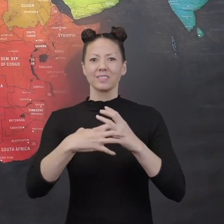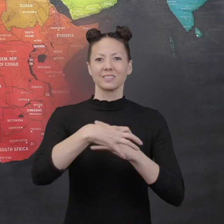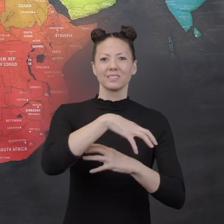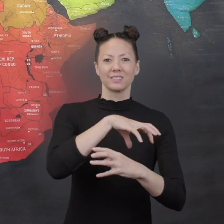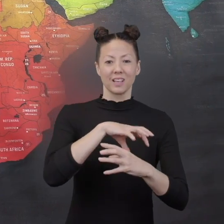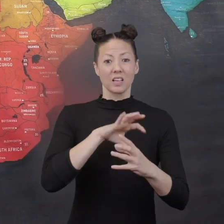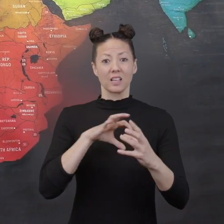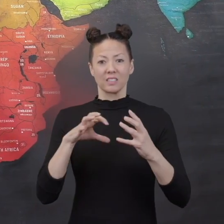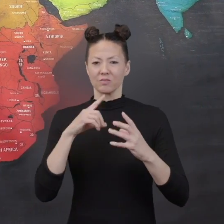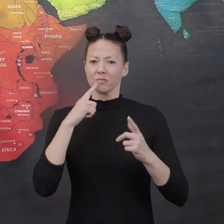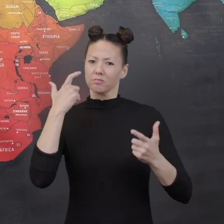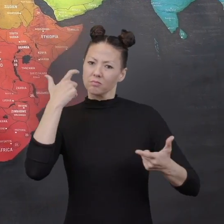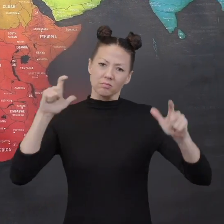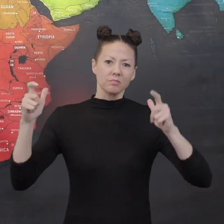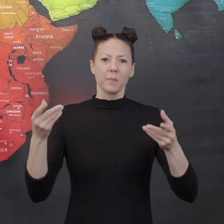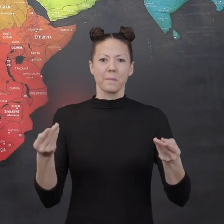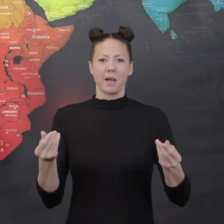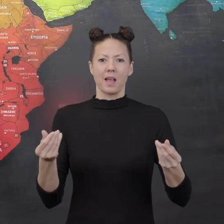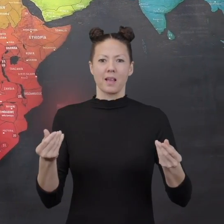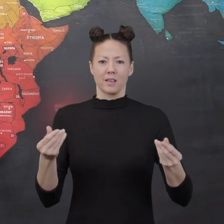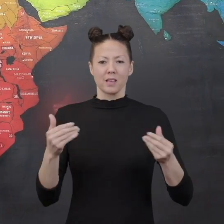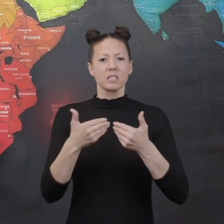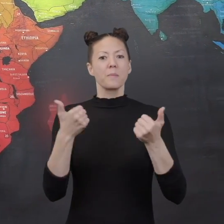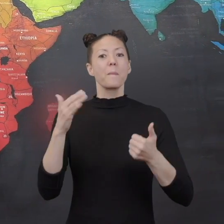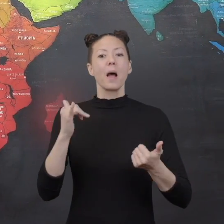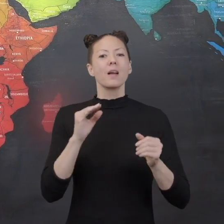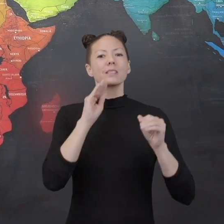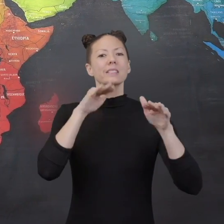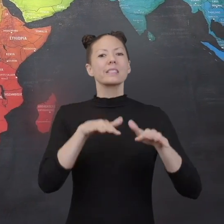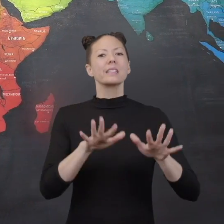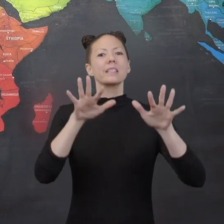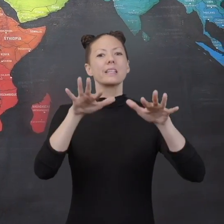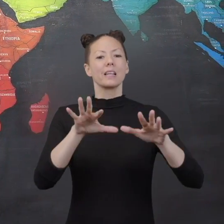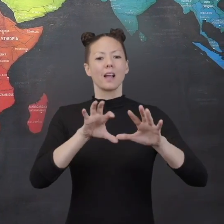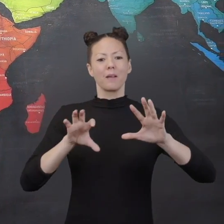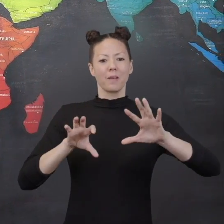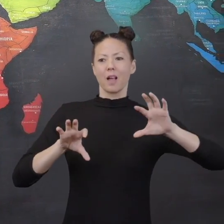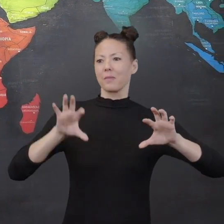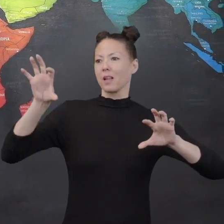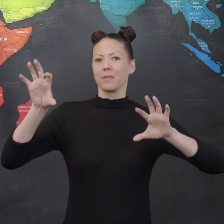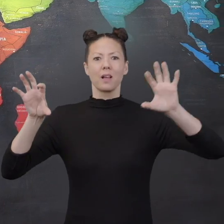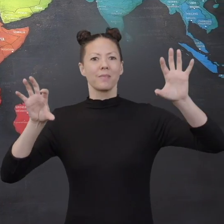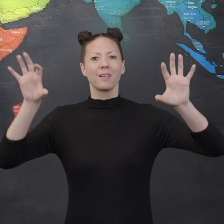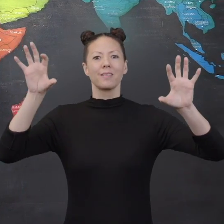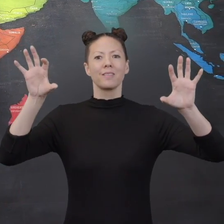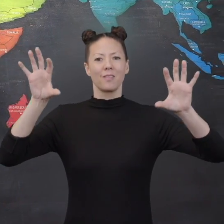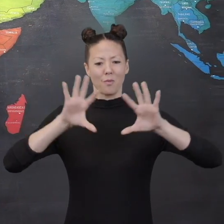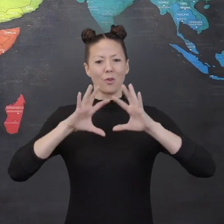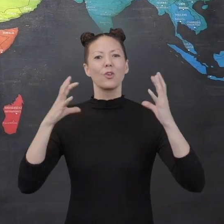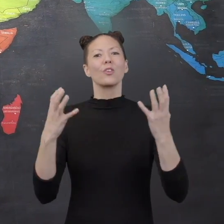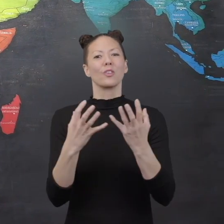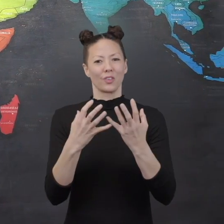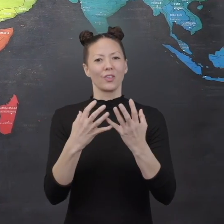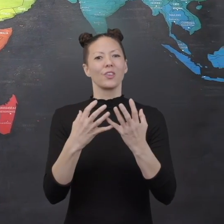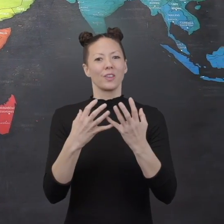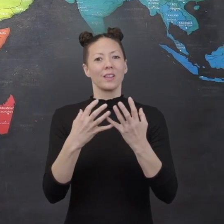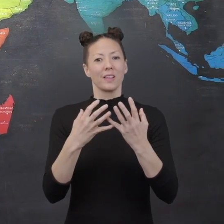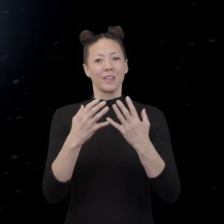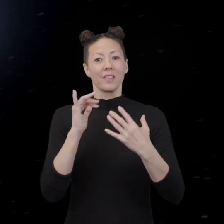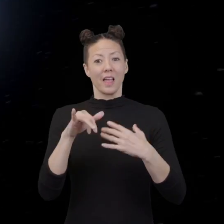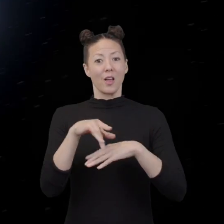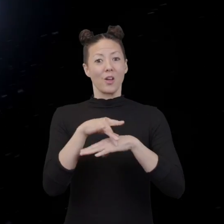continents. Continents are giant land masses separated by seas or oceans that make up all the land on our